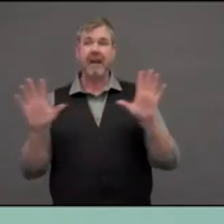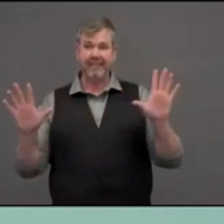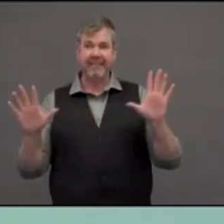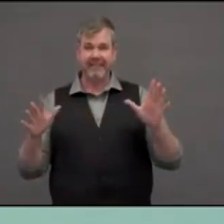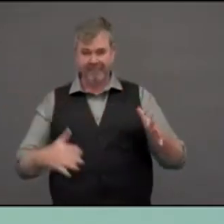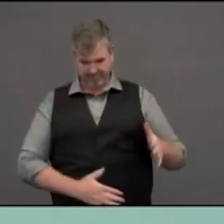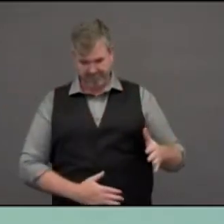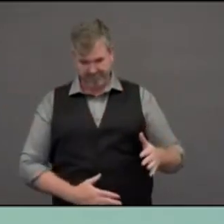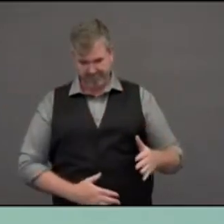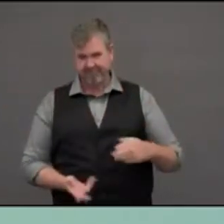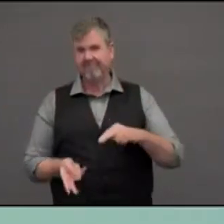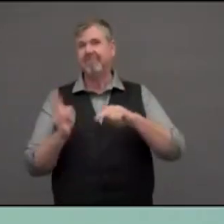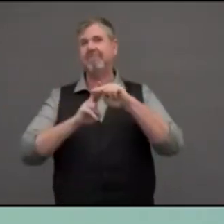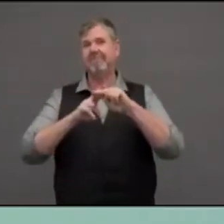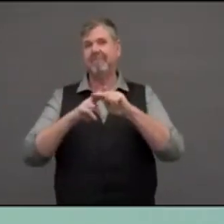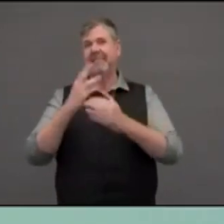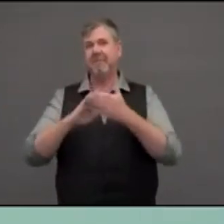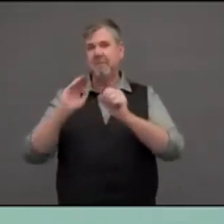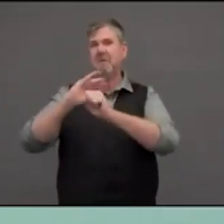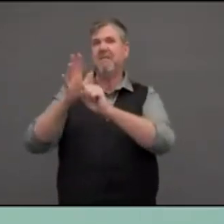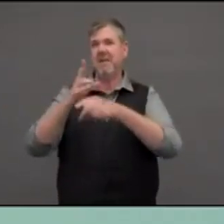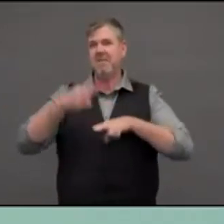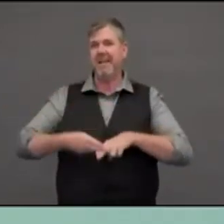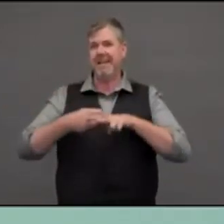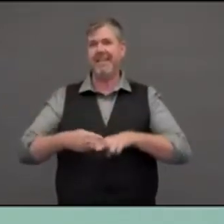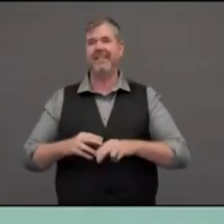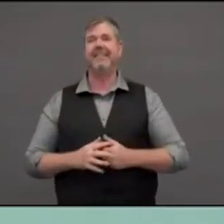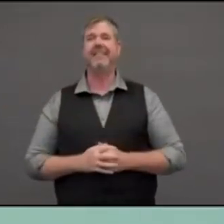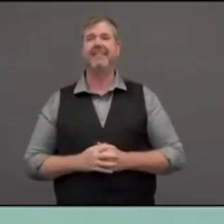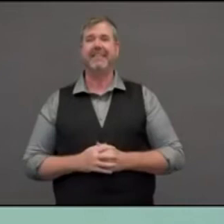People might not notice it, but I definitely have noticed it.